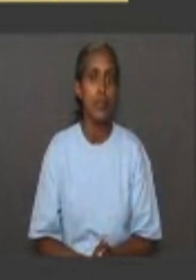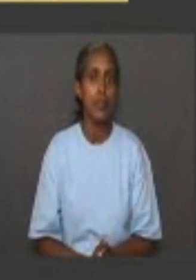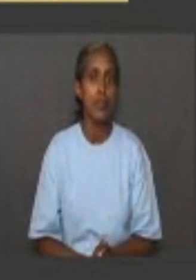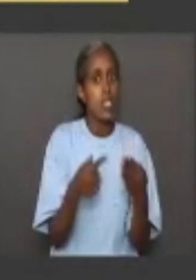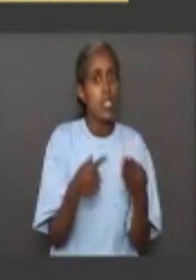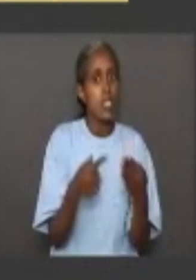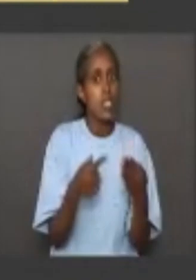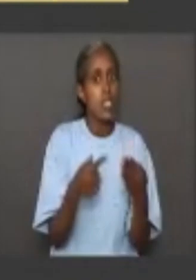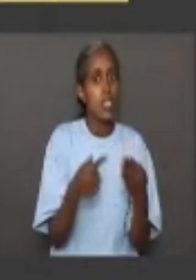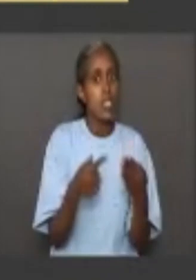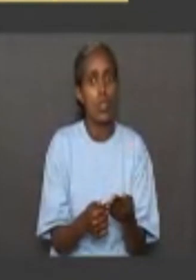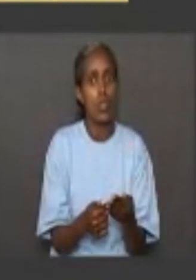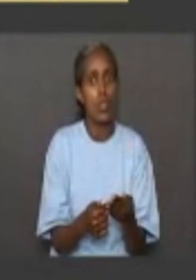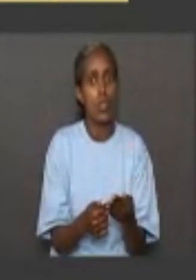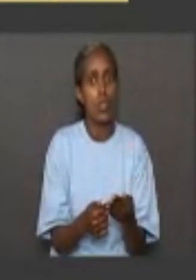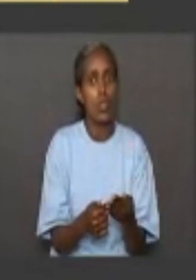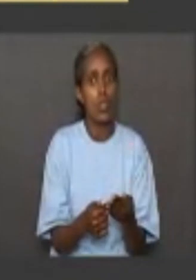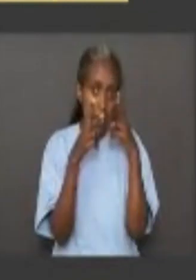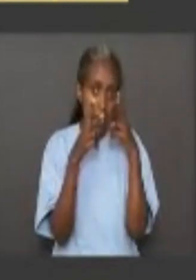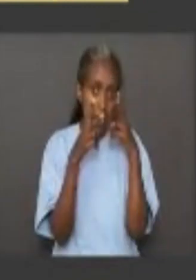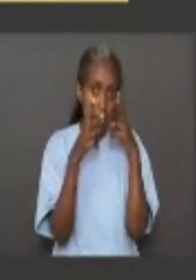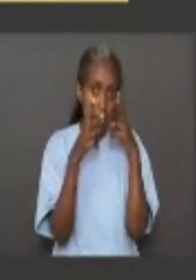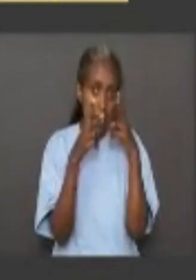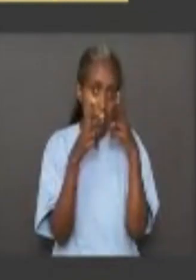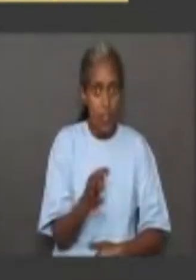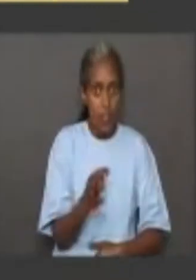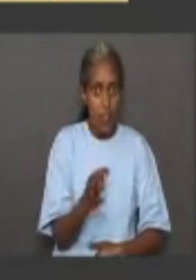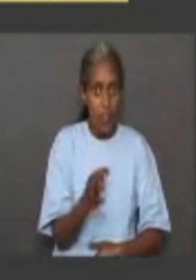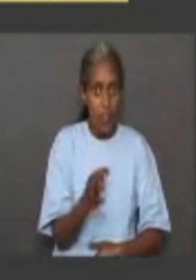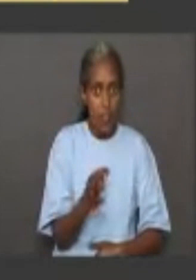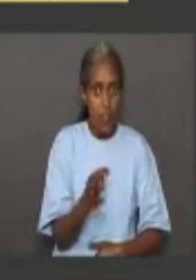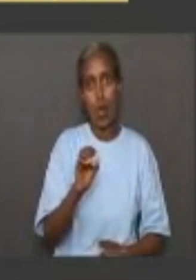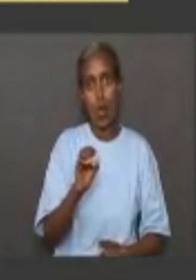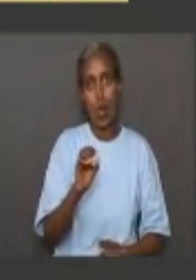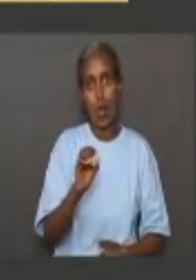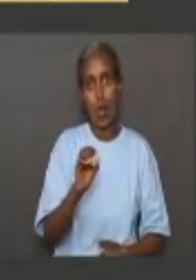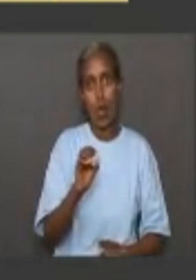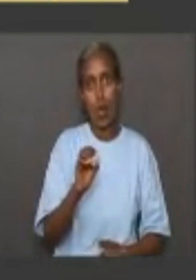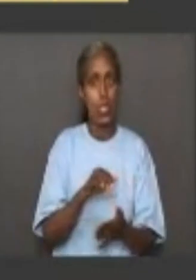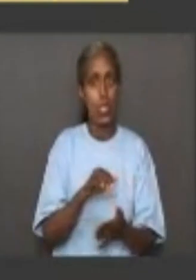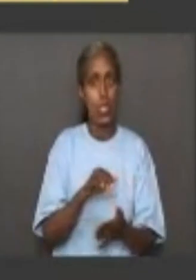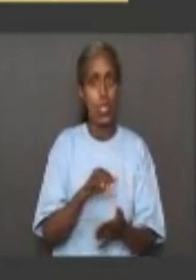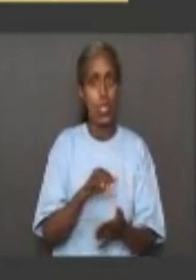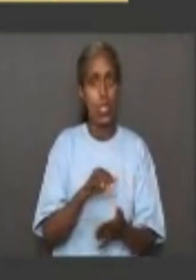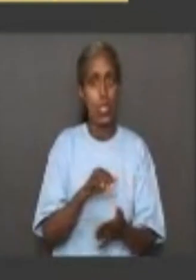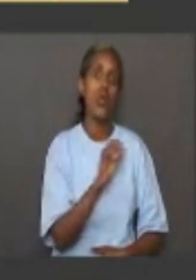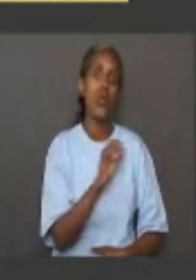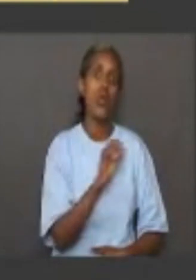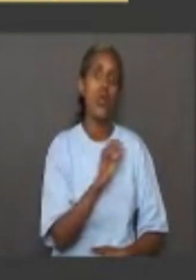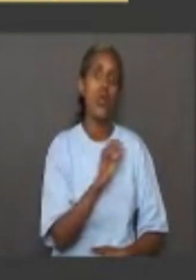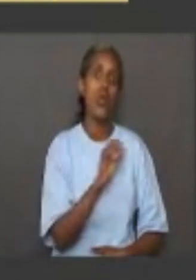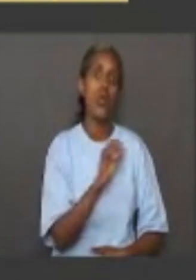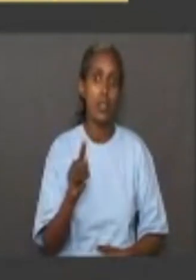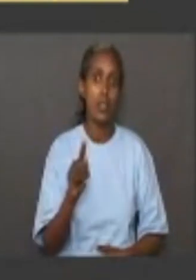Therefore, you can see that f has a 0 between 0 and